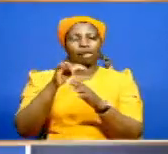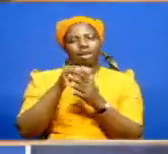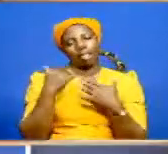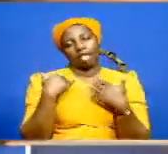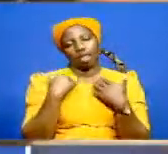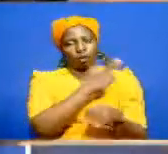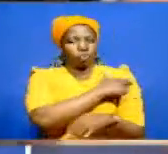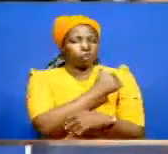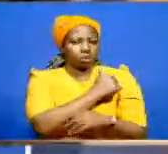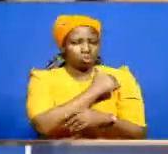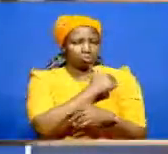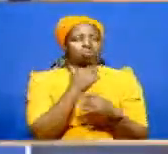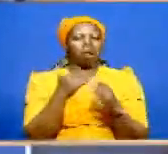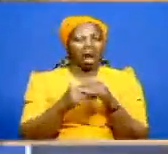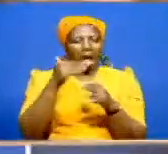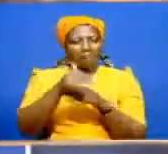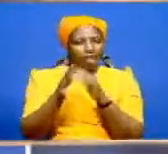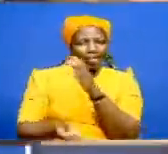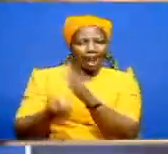crowd.